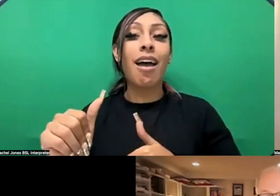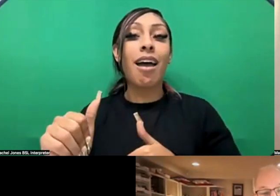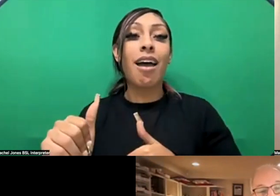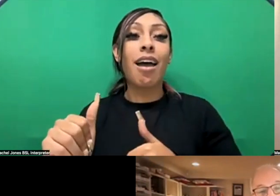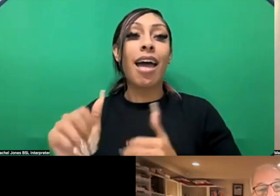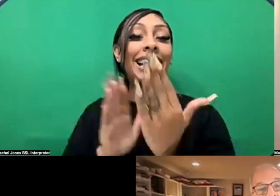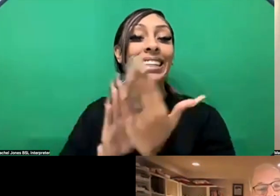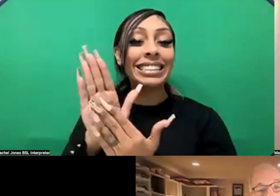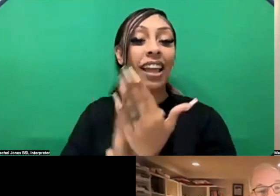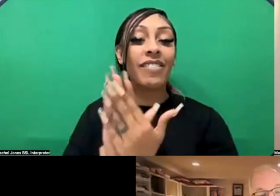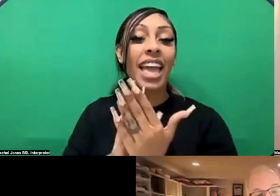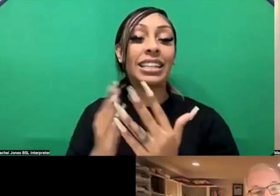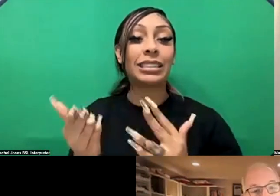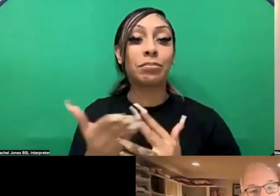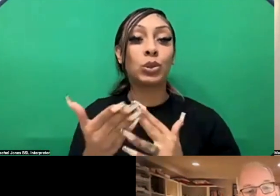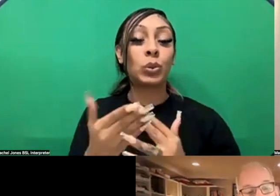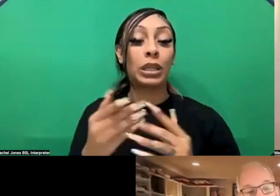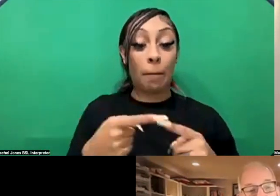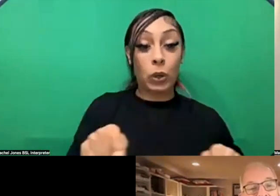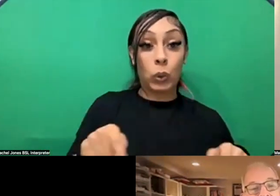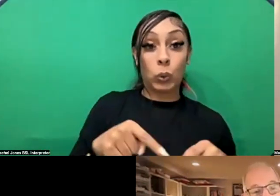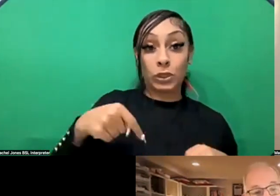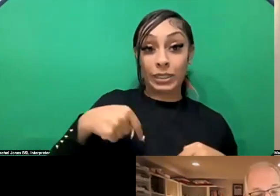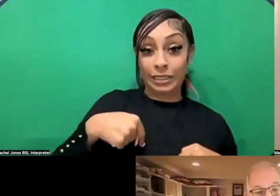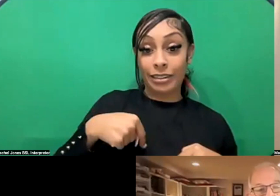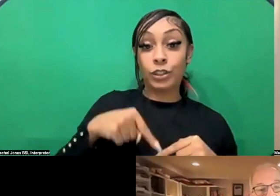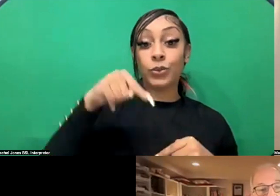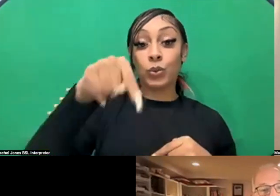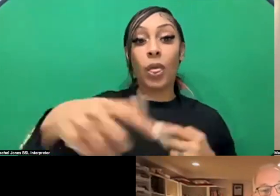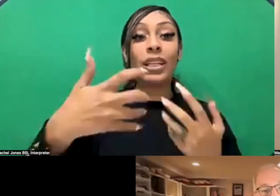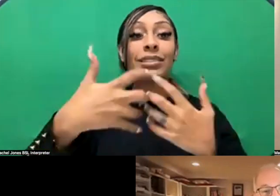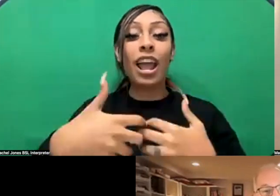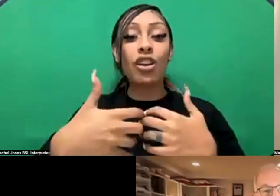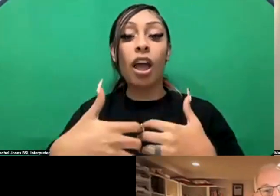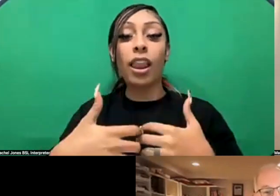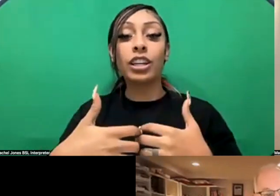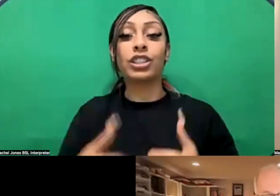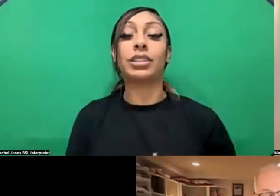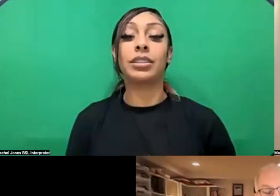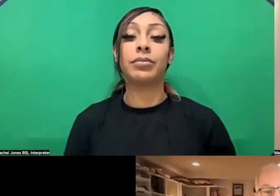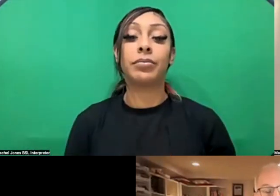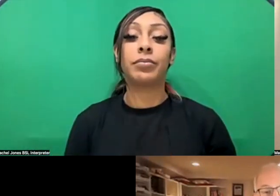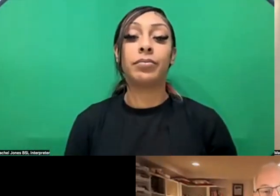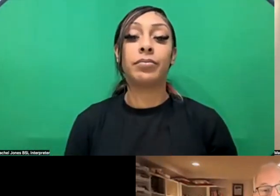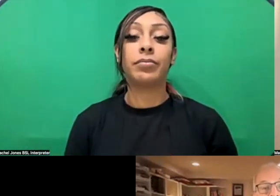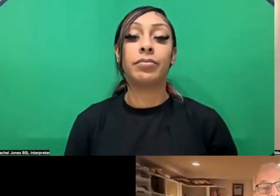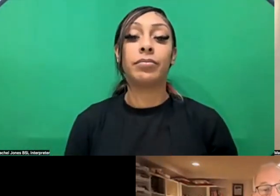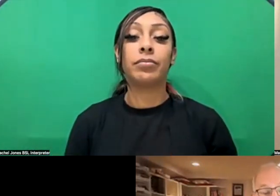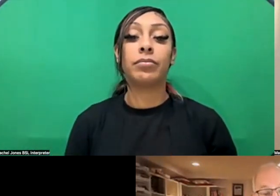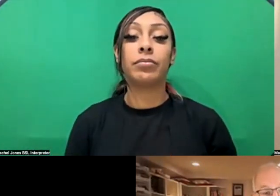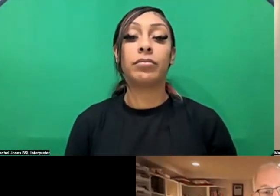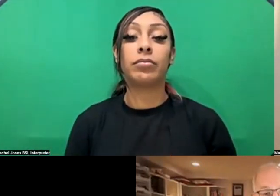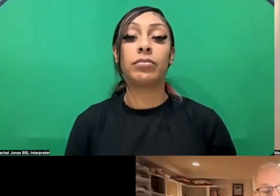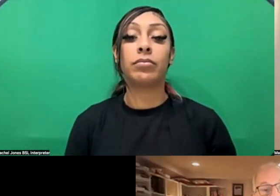interface between the musician and the technology, one of the goals was to have more